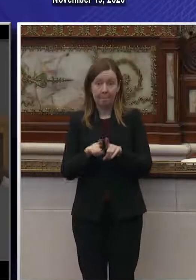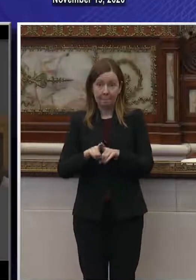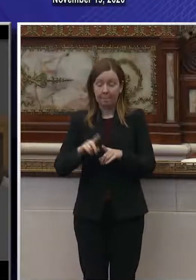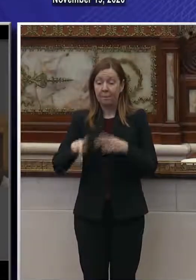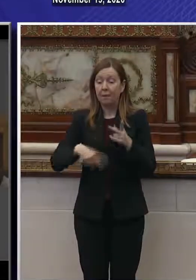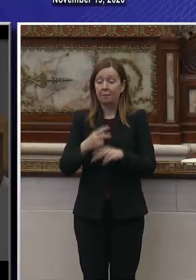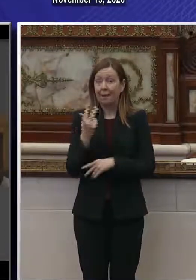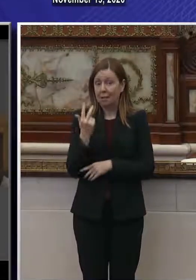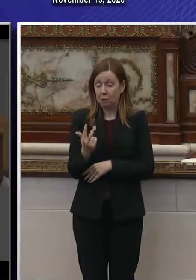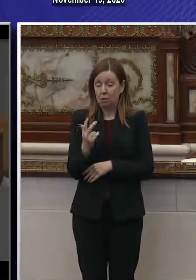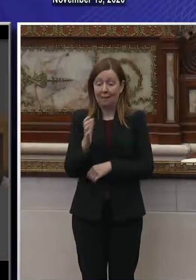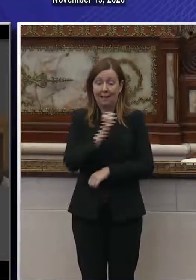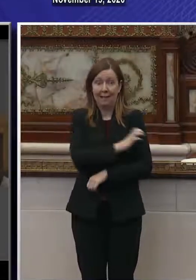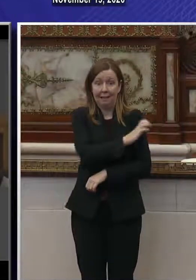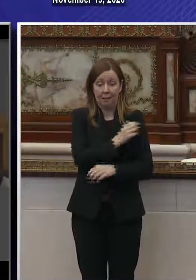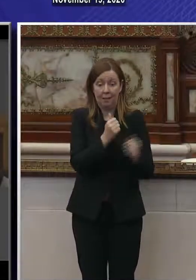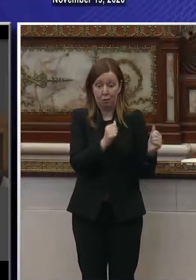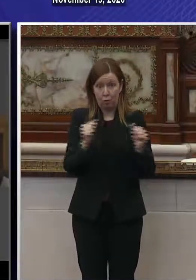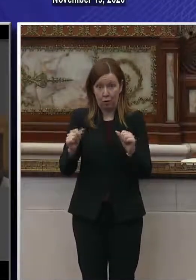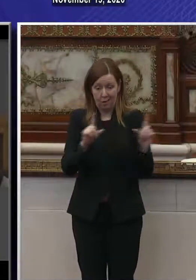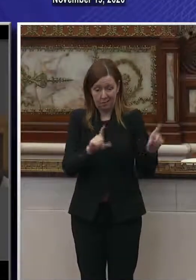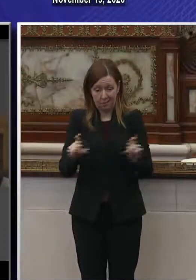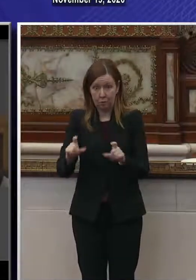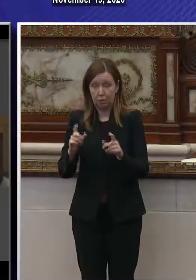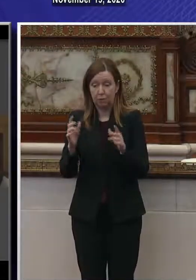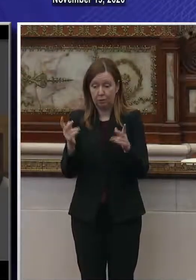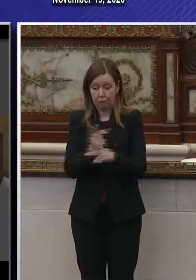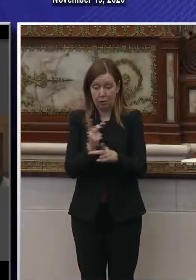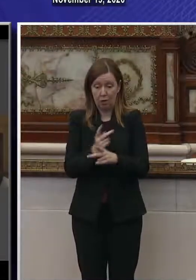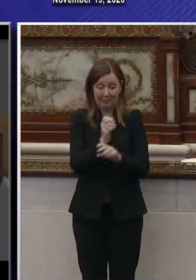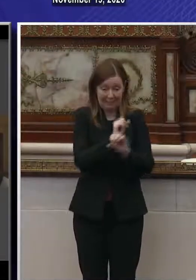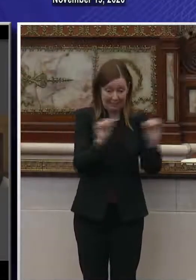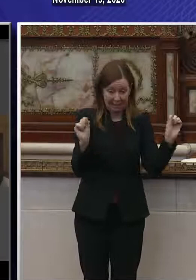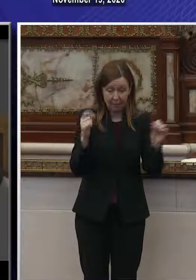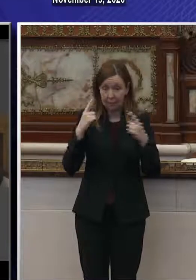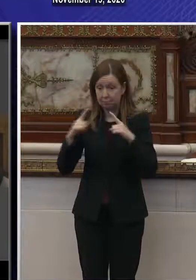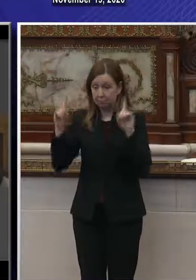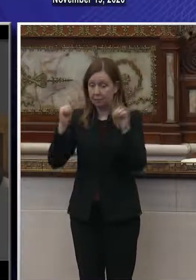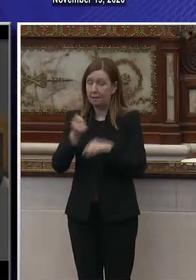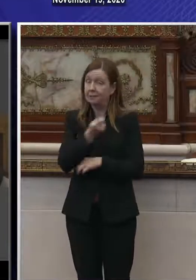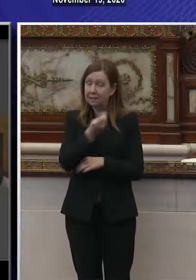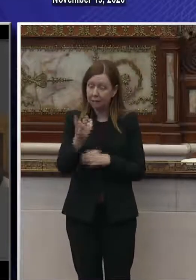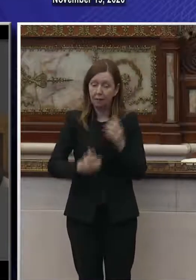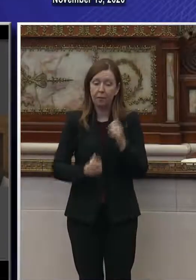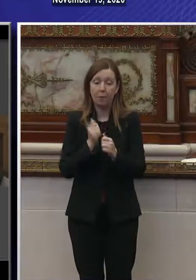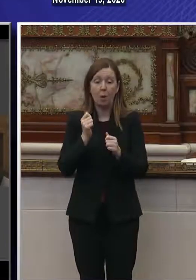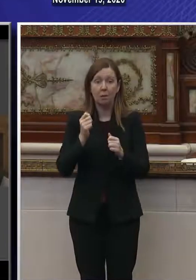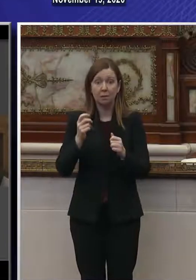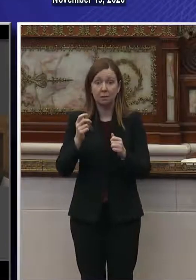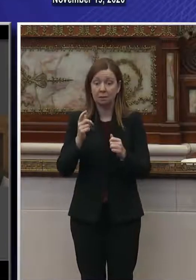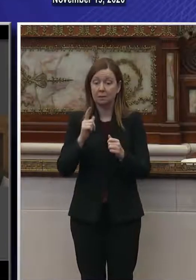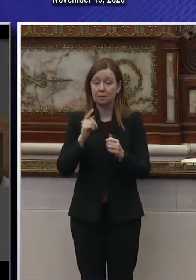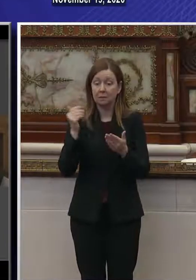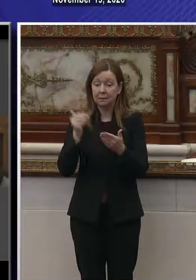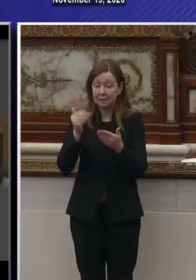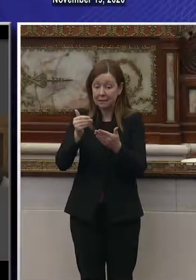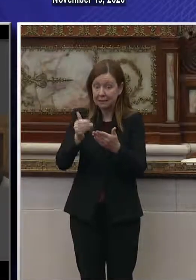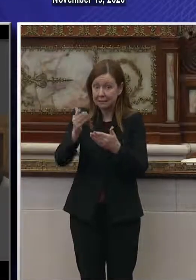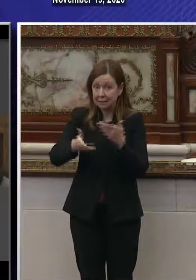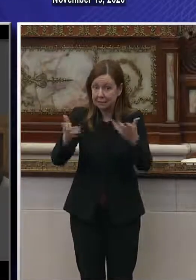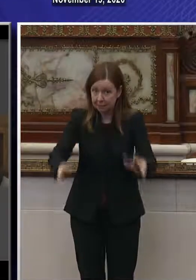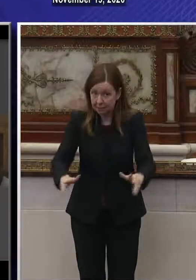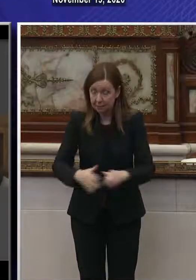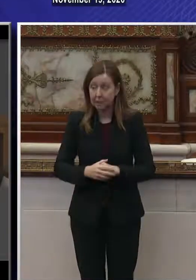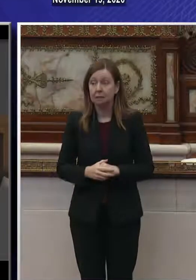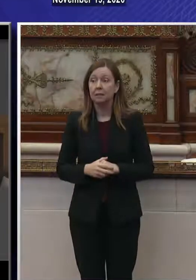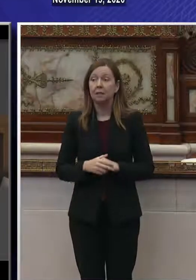phase 3 clinical trials to determine safety and efficacy of several of the most promising vaccines are very near to completion, and